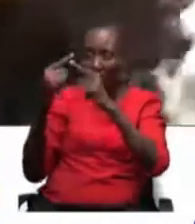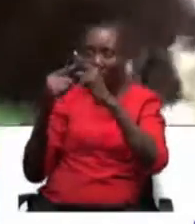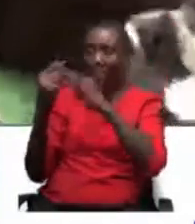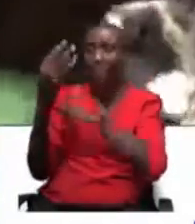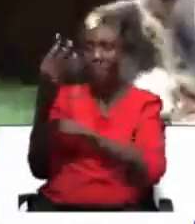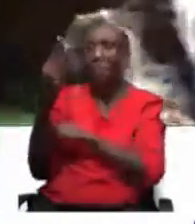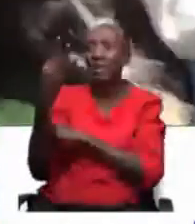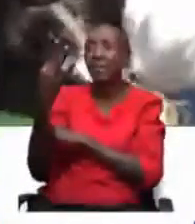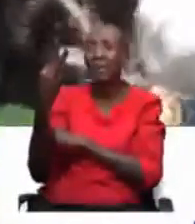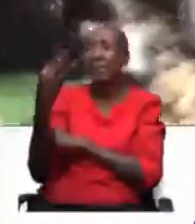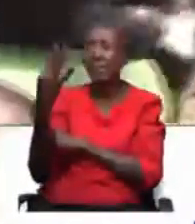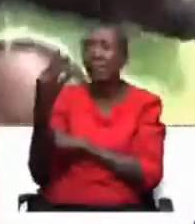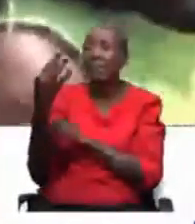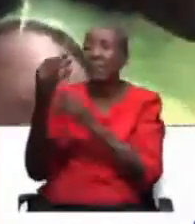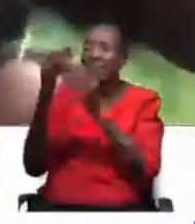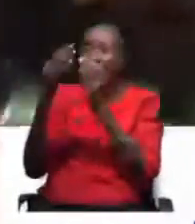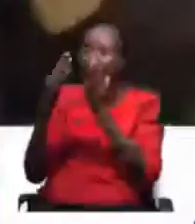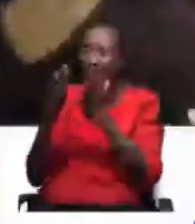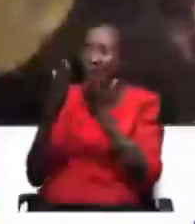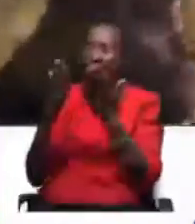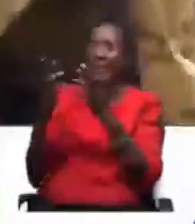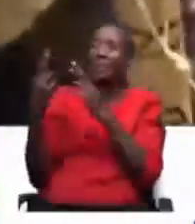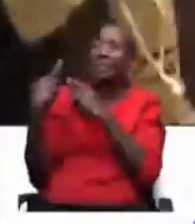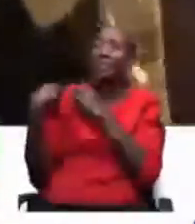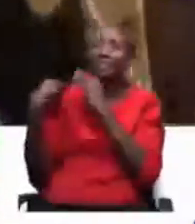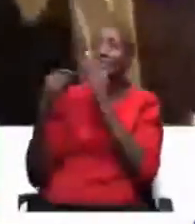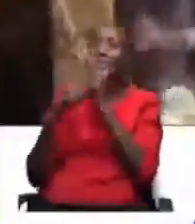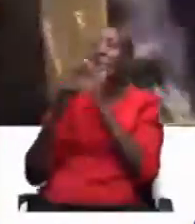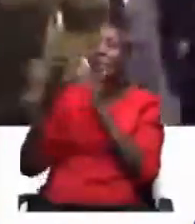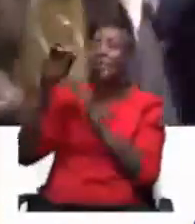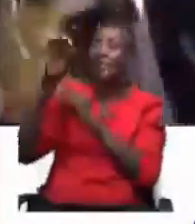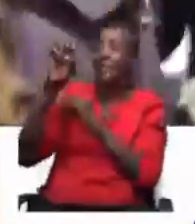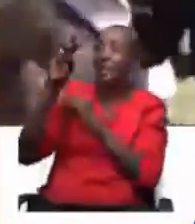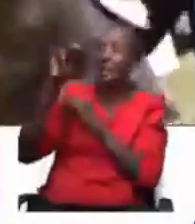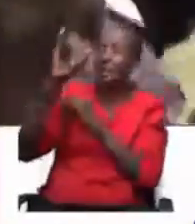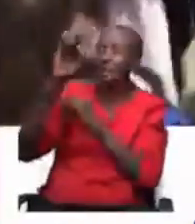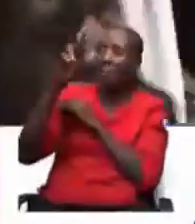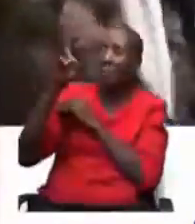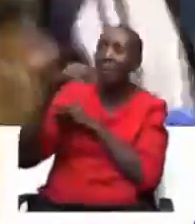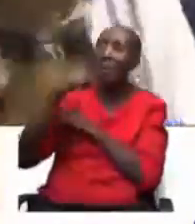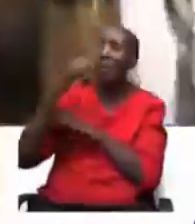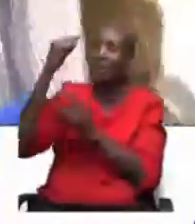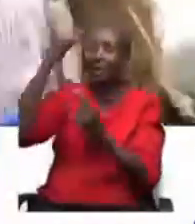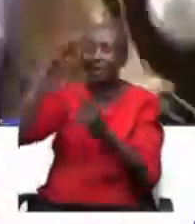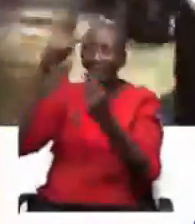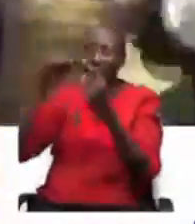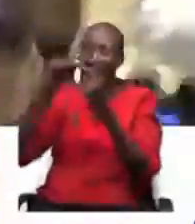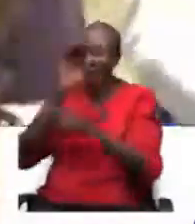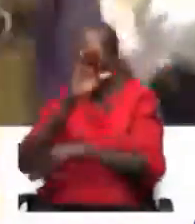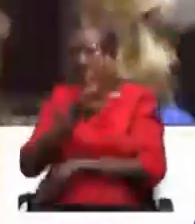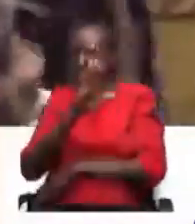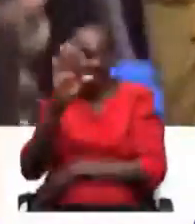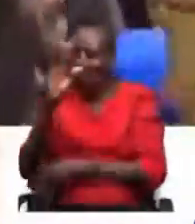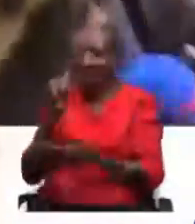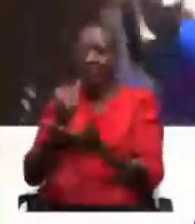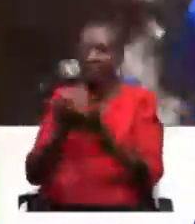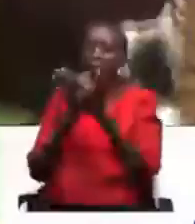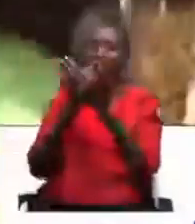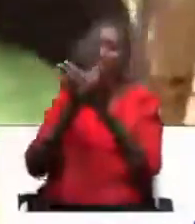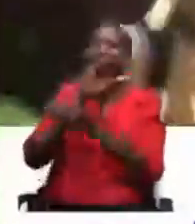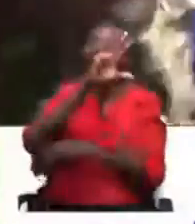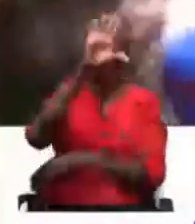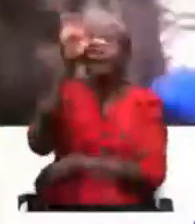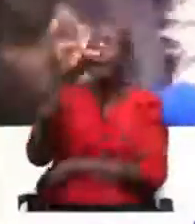4. Mwanzilishi wa shirika hilo ambaye ni Halil Damir anataja kuwa lengo lao ni kusaidia na kuona kwamba bara la